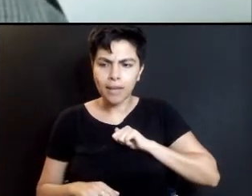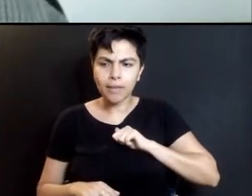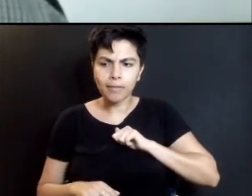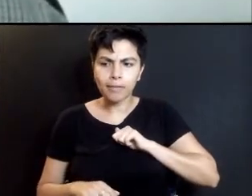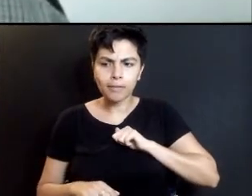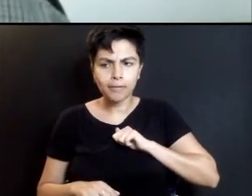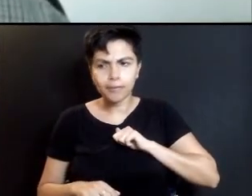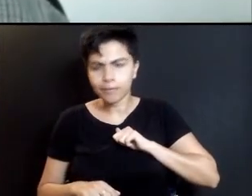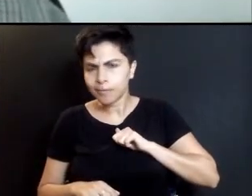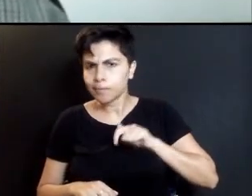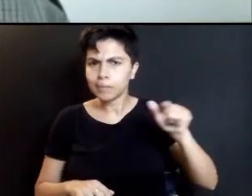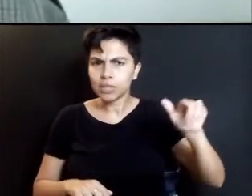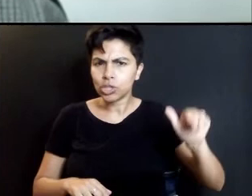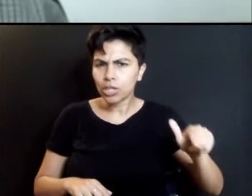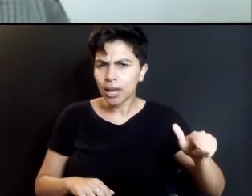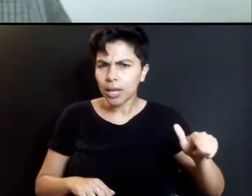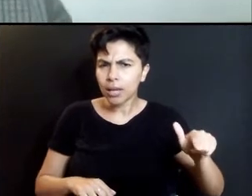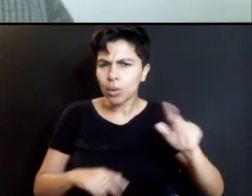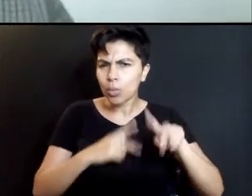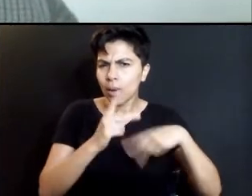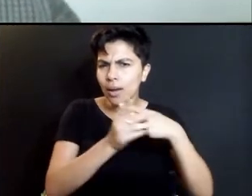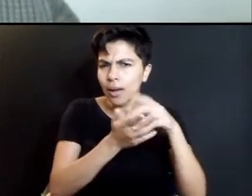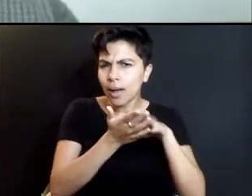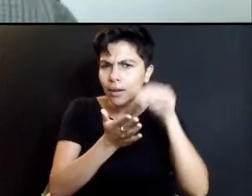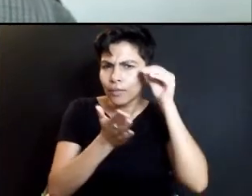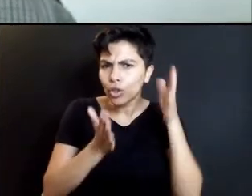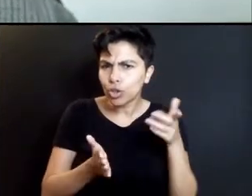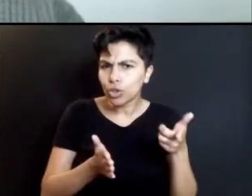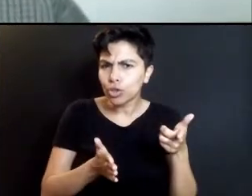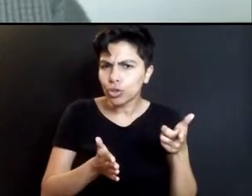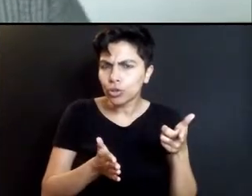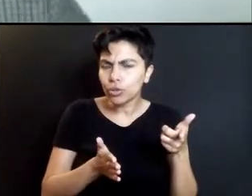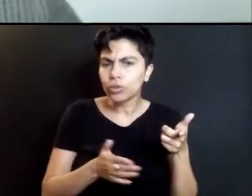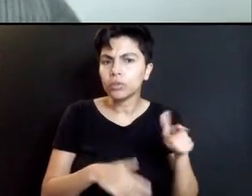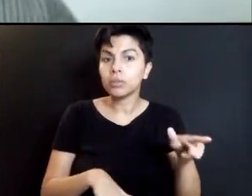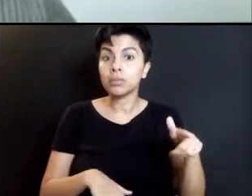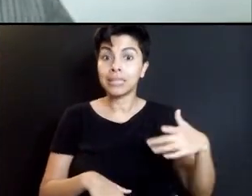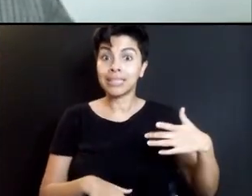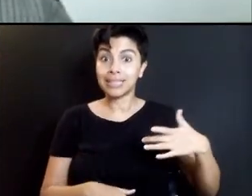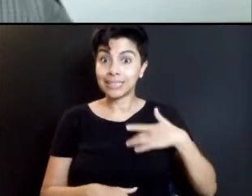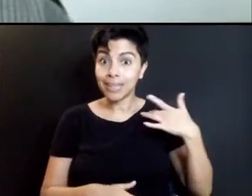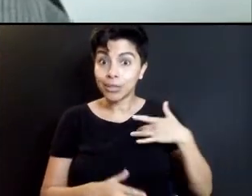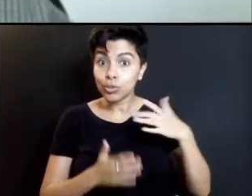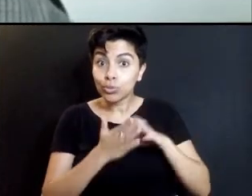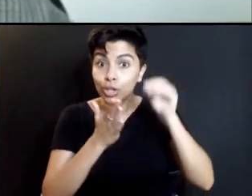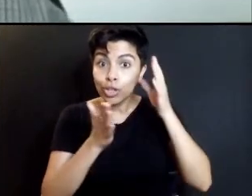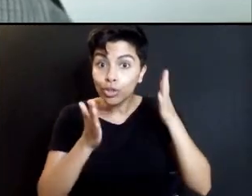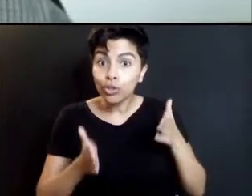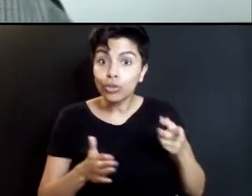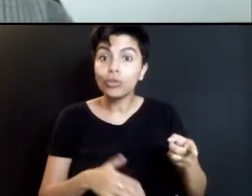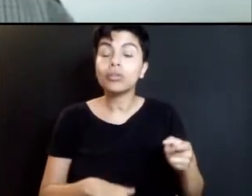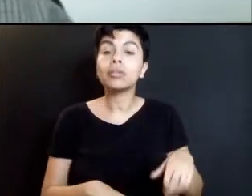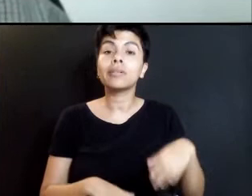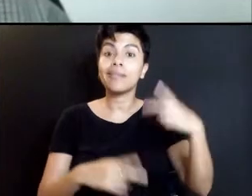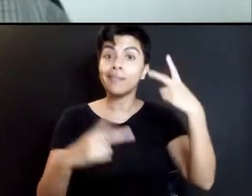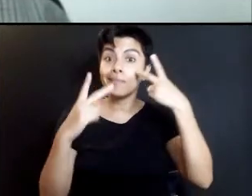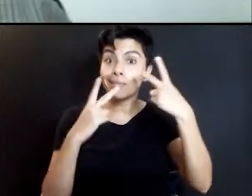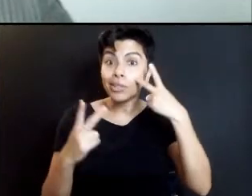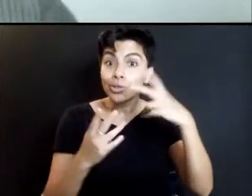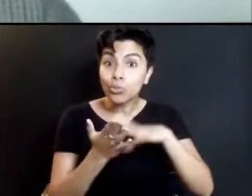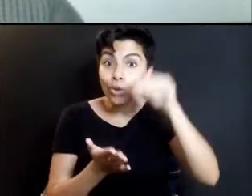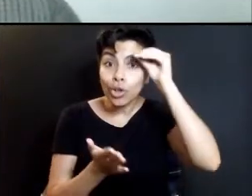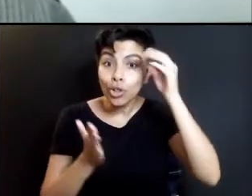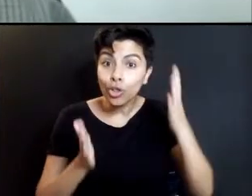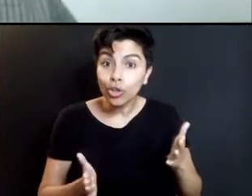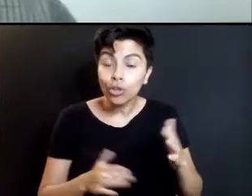of learner is your child? Is your child a sensory learner? Is your child a visual